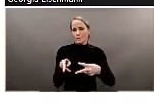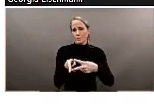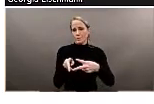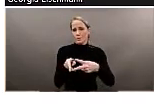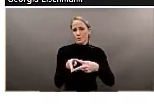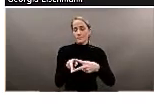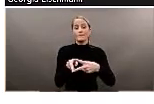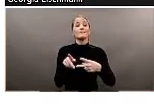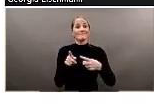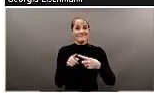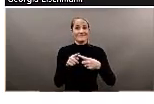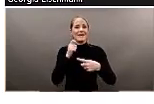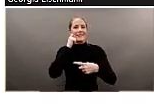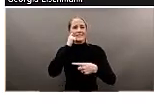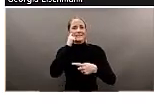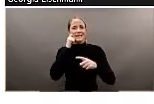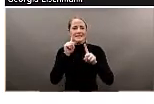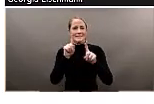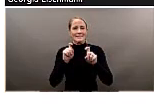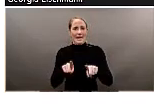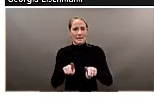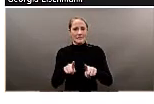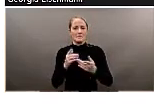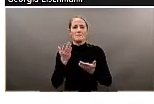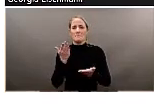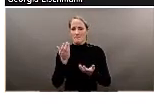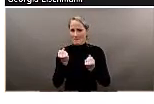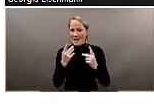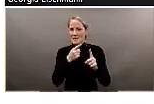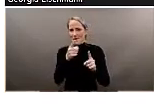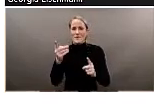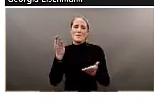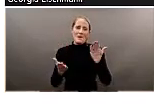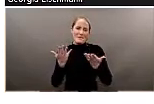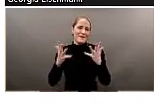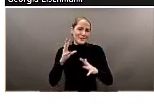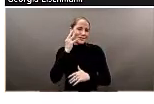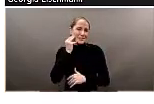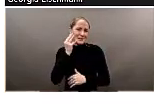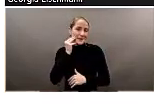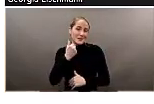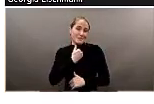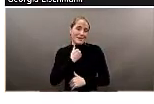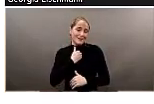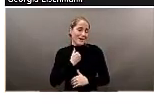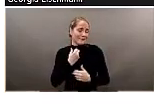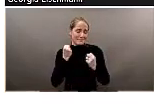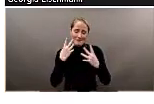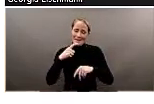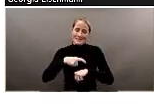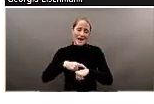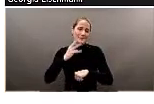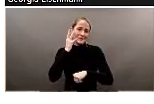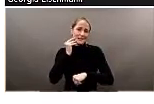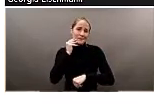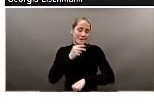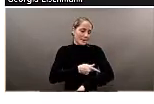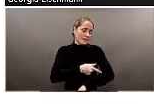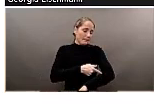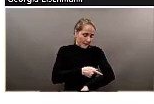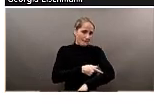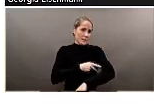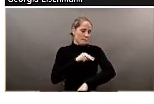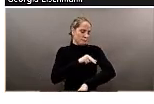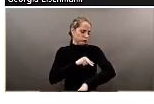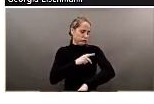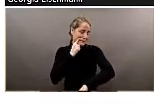tests for TB. There's either the skin test, and many of you may have had that tuberculin skin test. I know I've had it for years since I